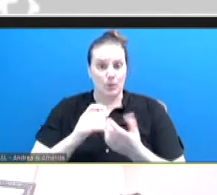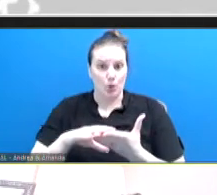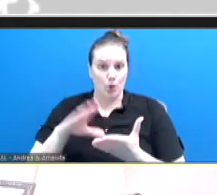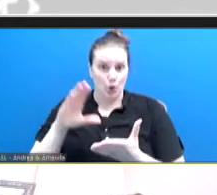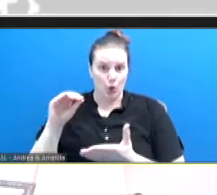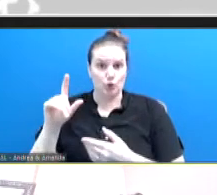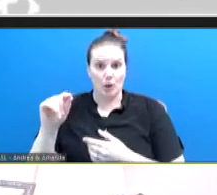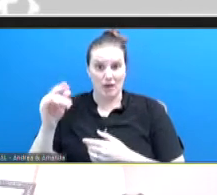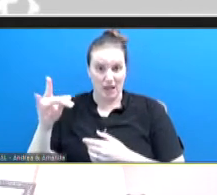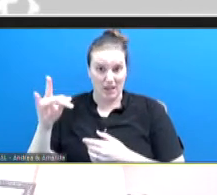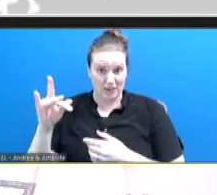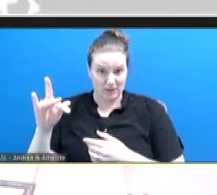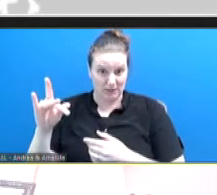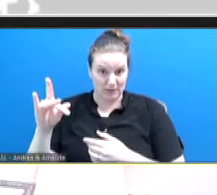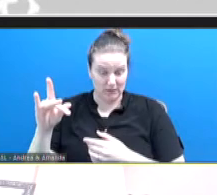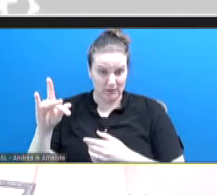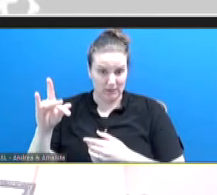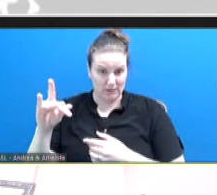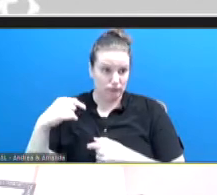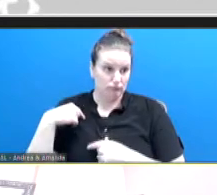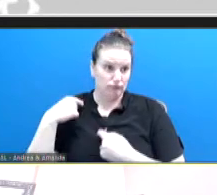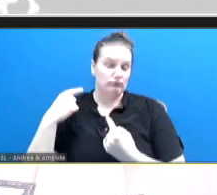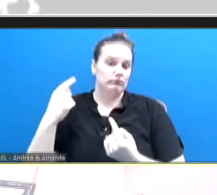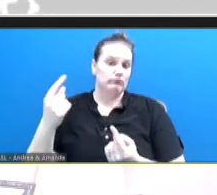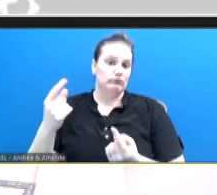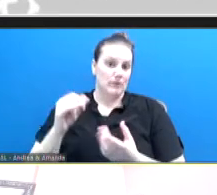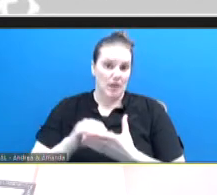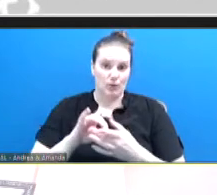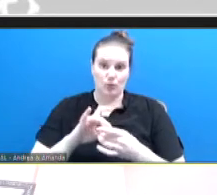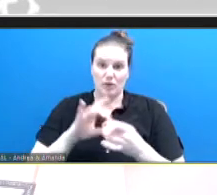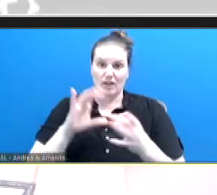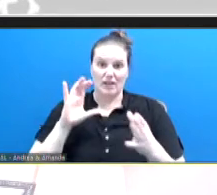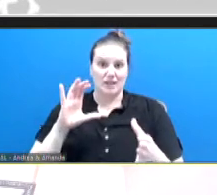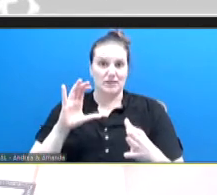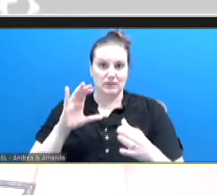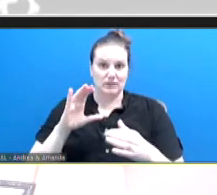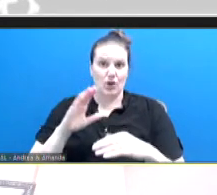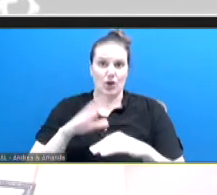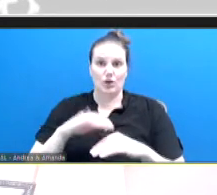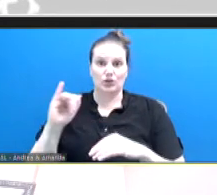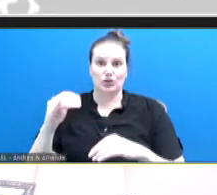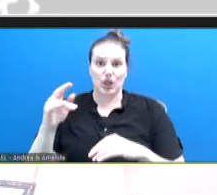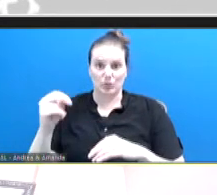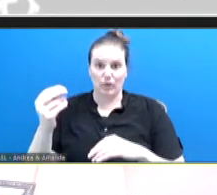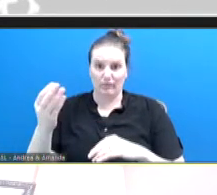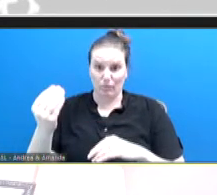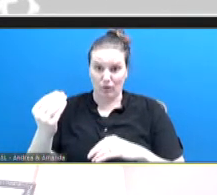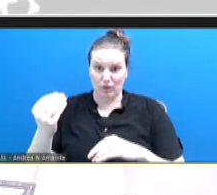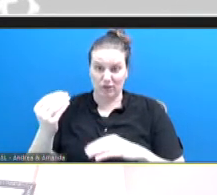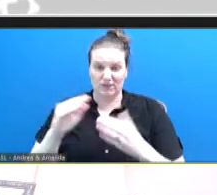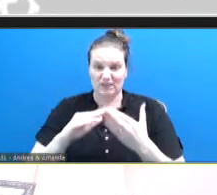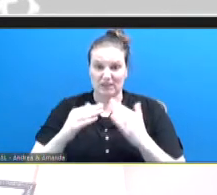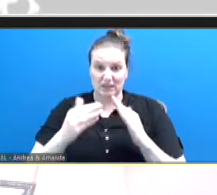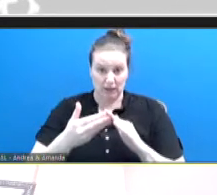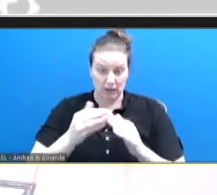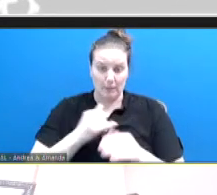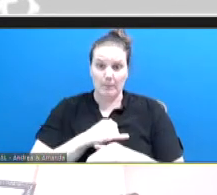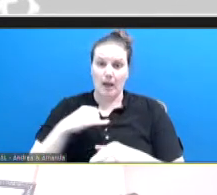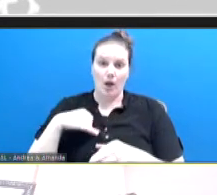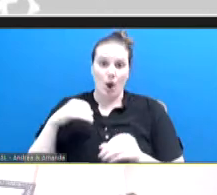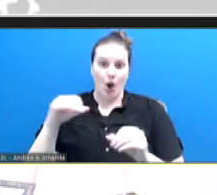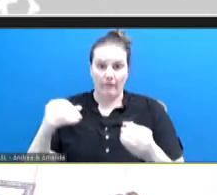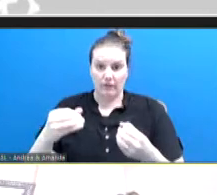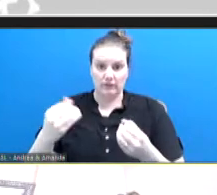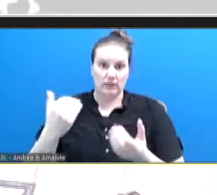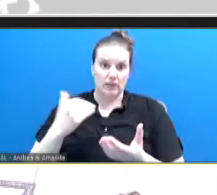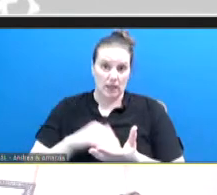2018. And so I've, since this release on January 14th from the city's mayor office, and I'm really, again,